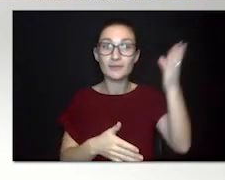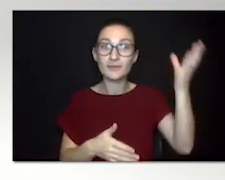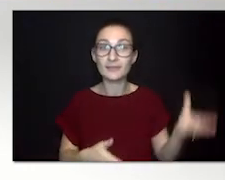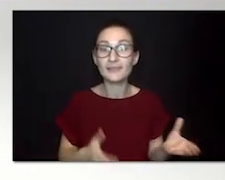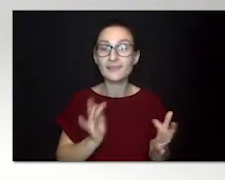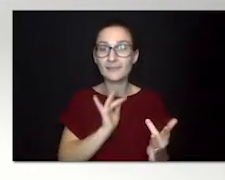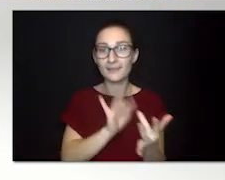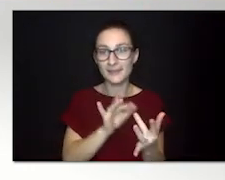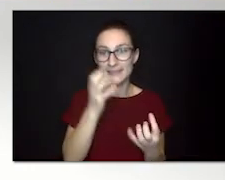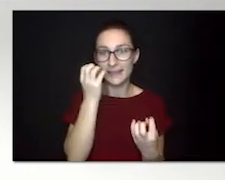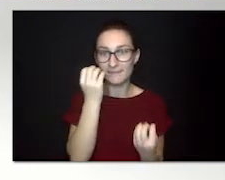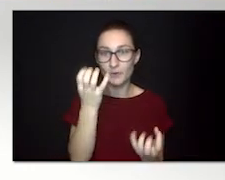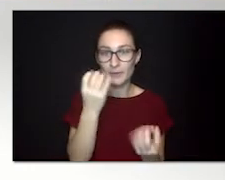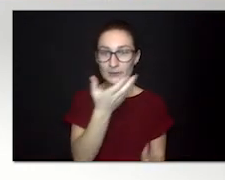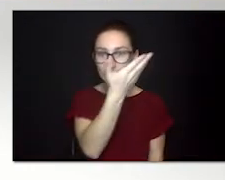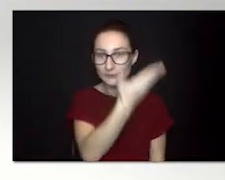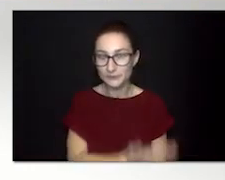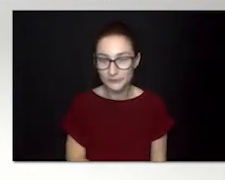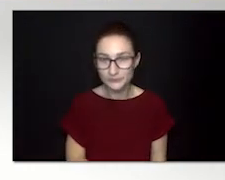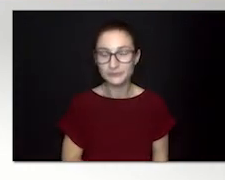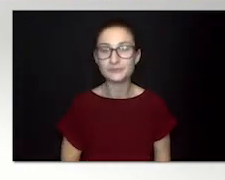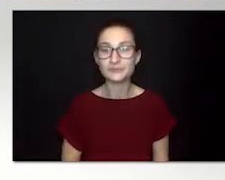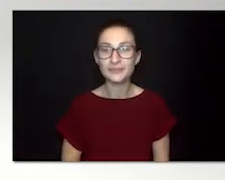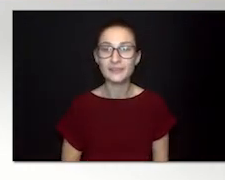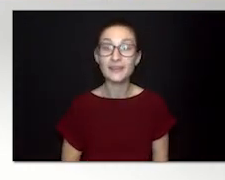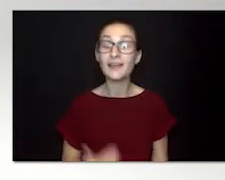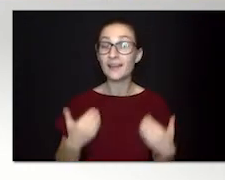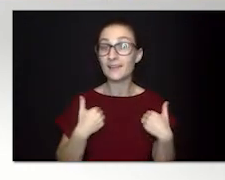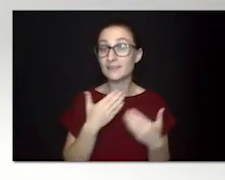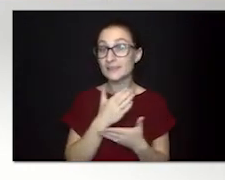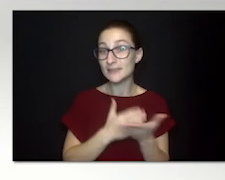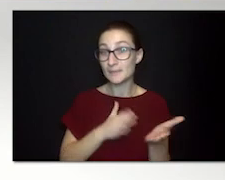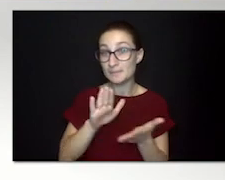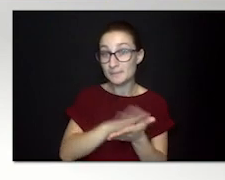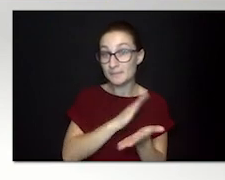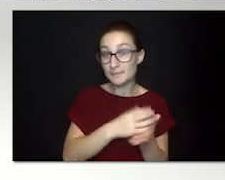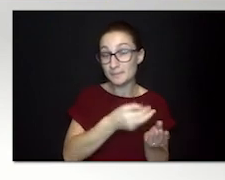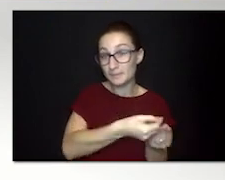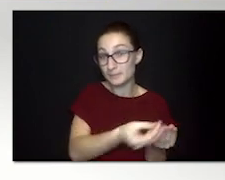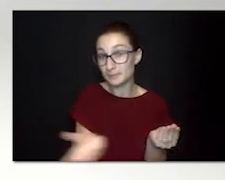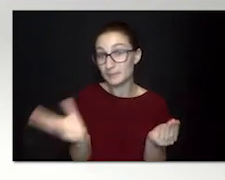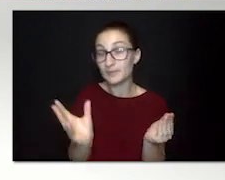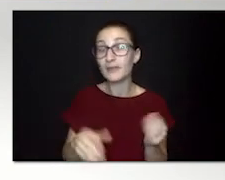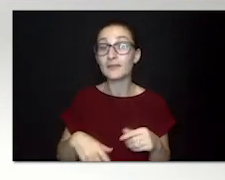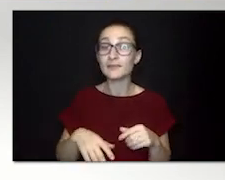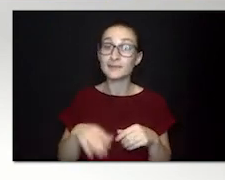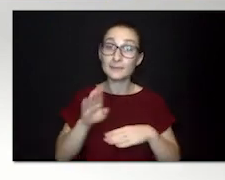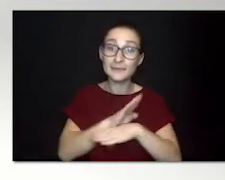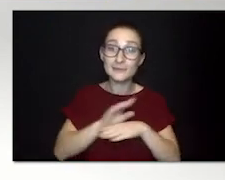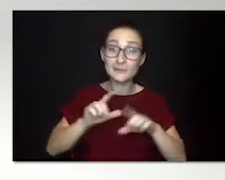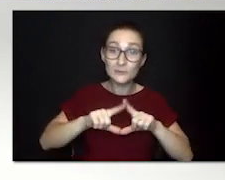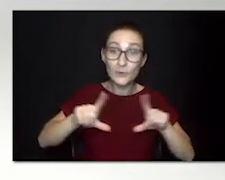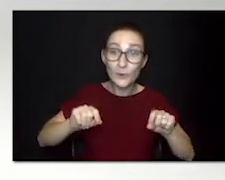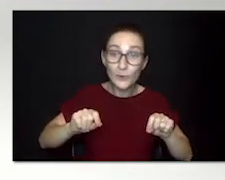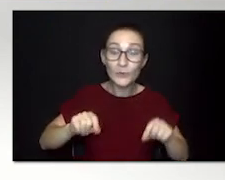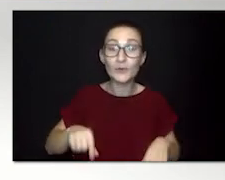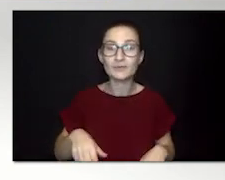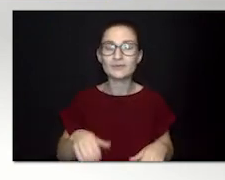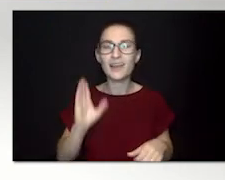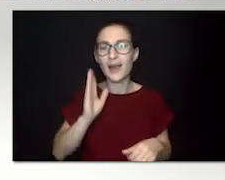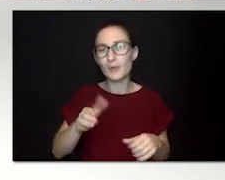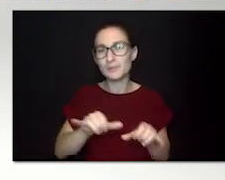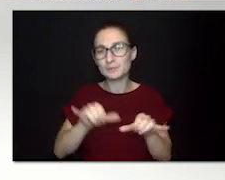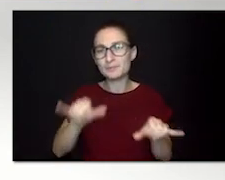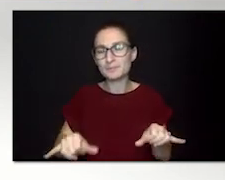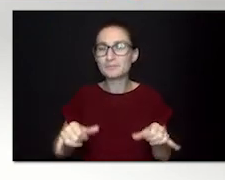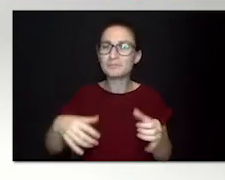down our contact information. I do have some handouts if anyone, and business cards, of course, if anyone's interested. I'll